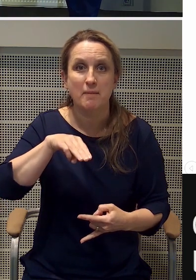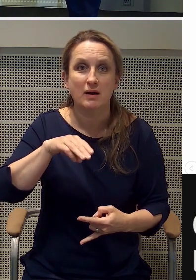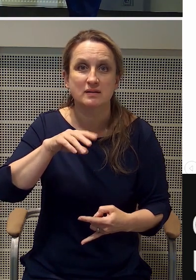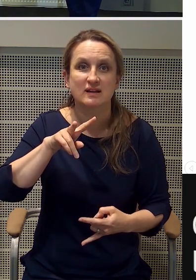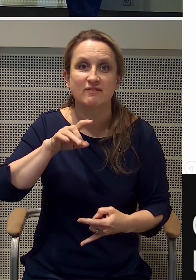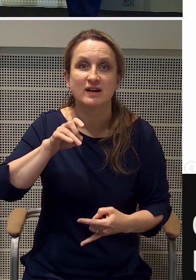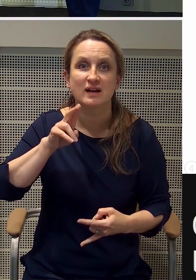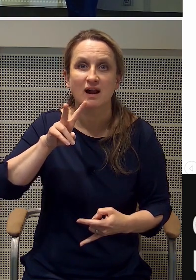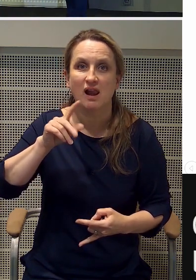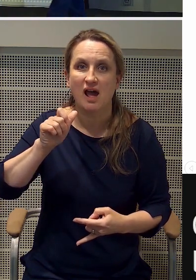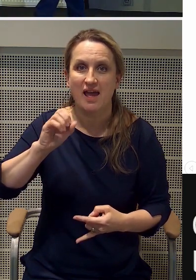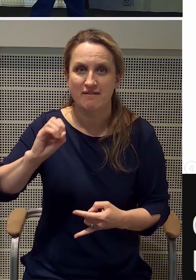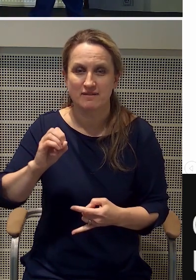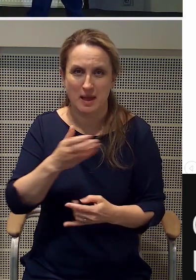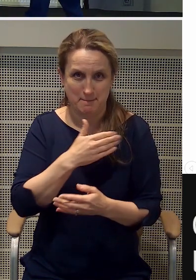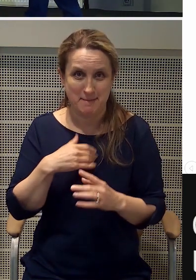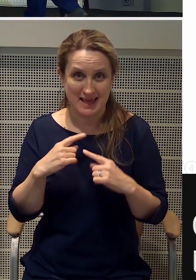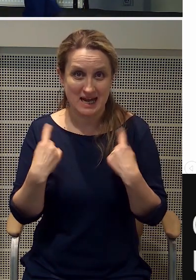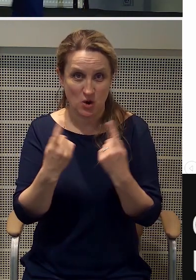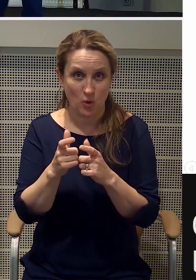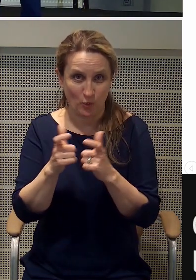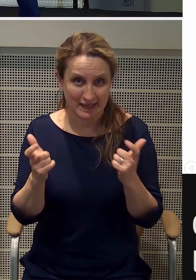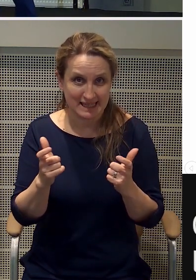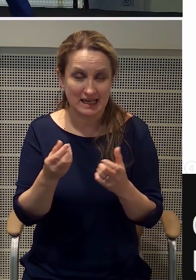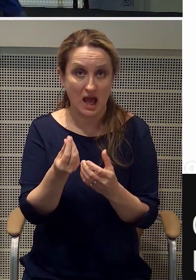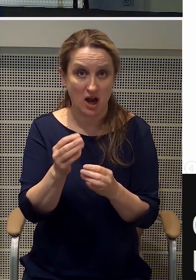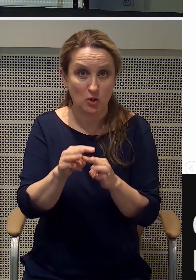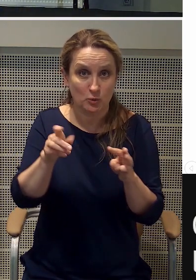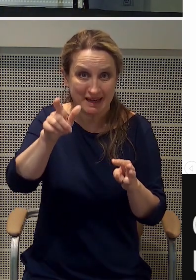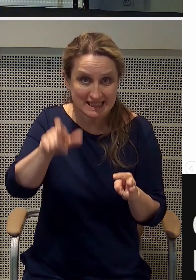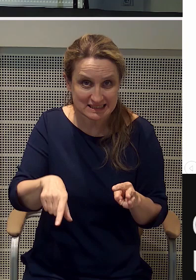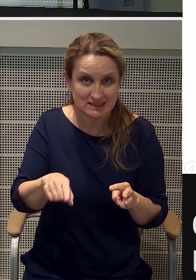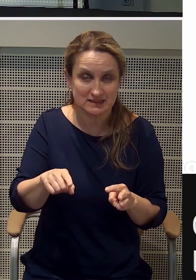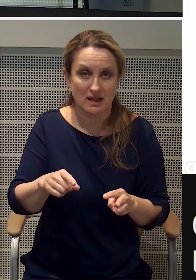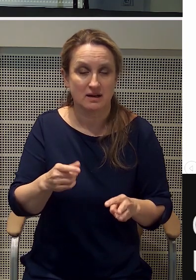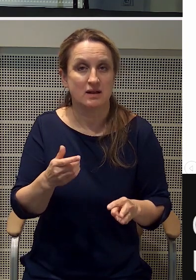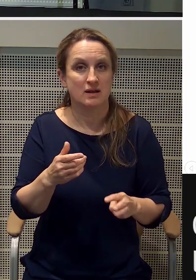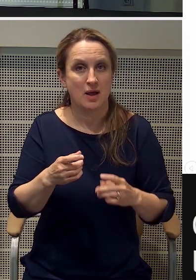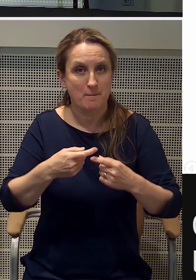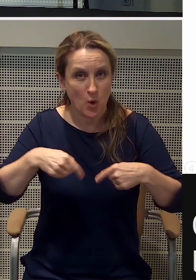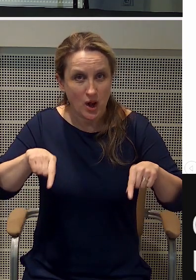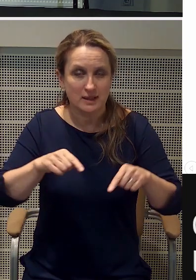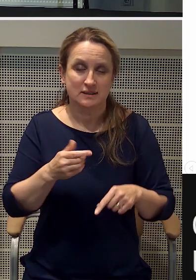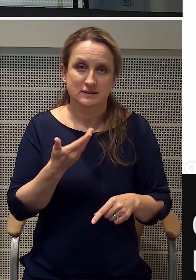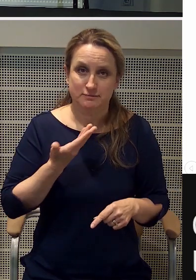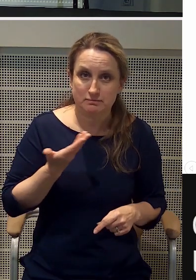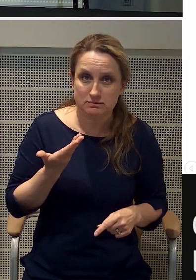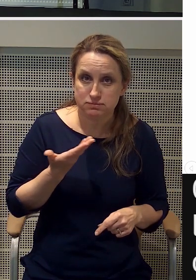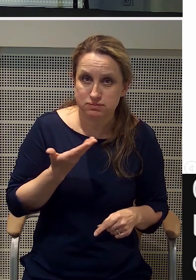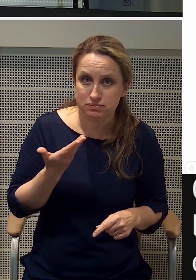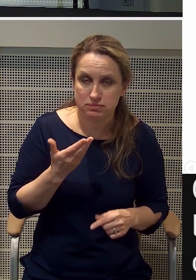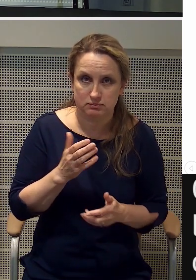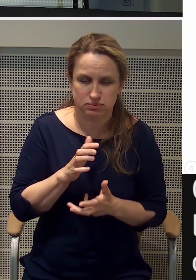Sometimes I have watched the live feed from the Estonian Parliament, and I have seen our Minister